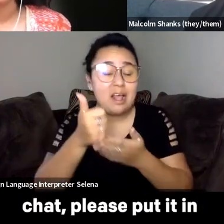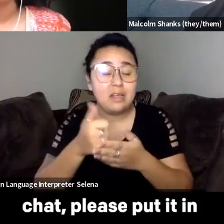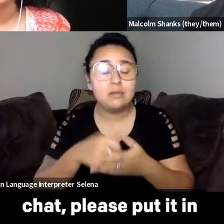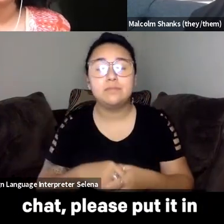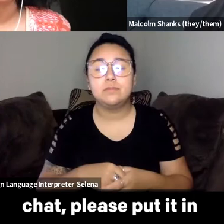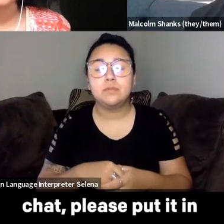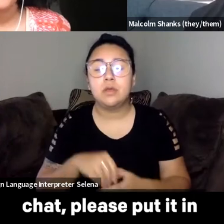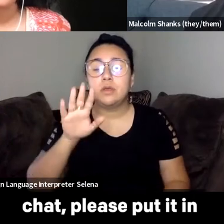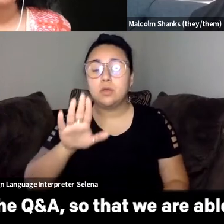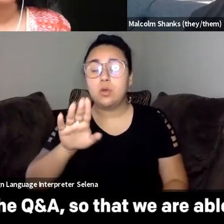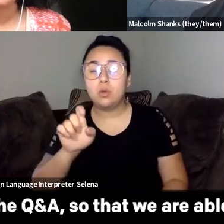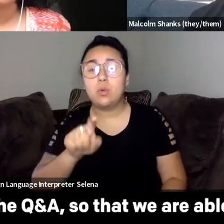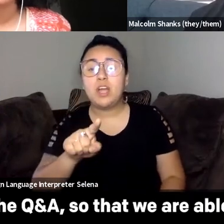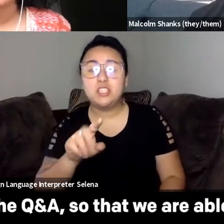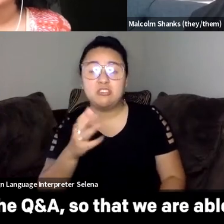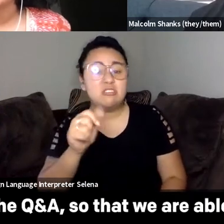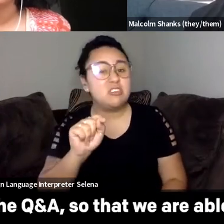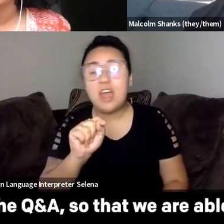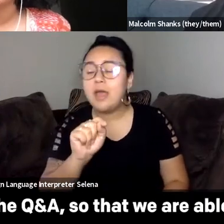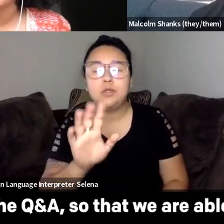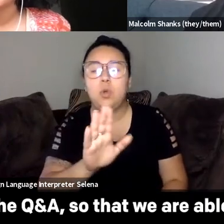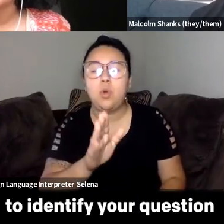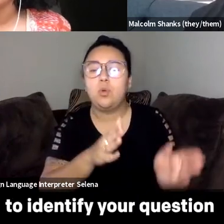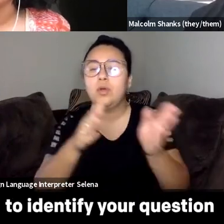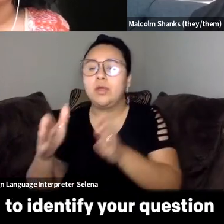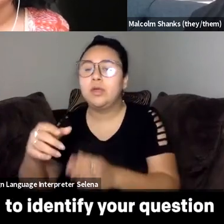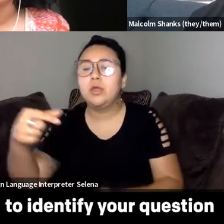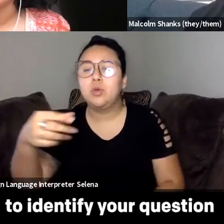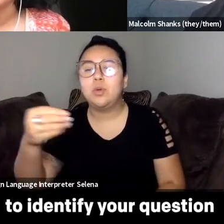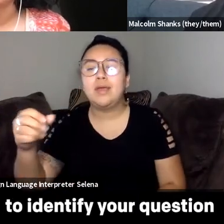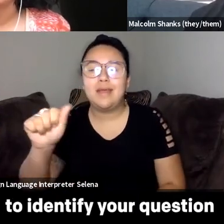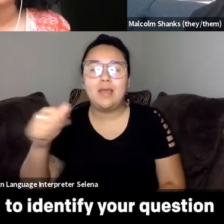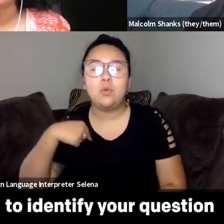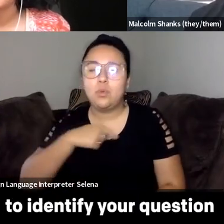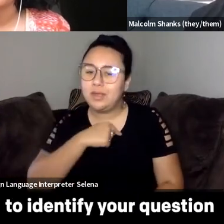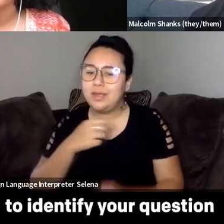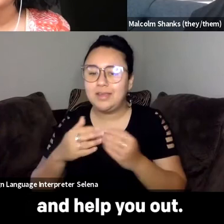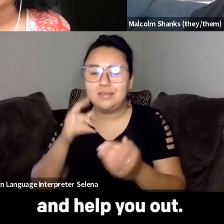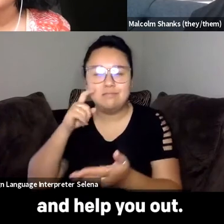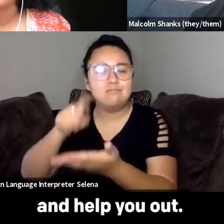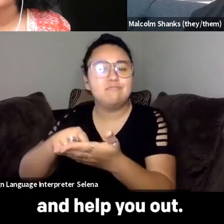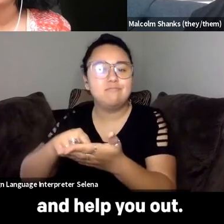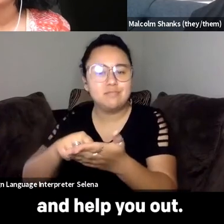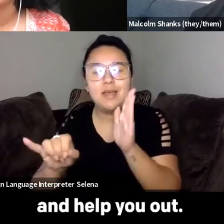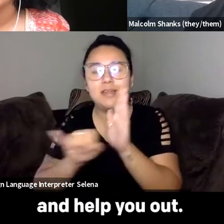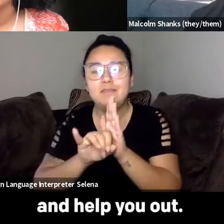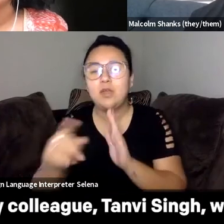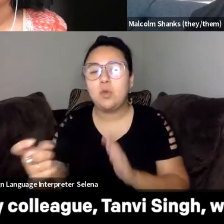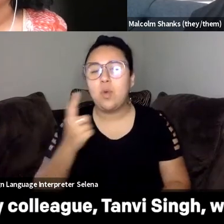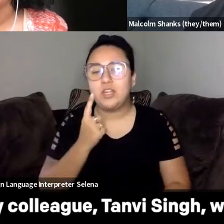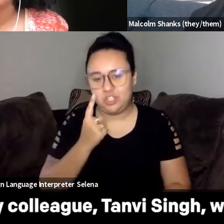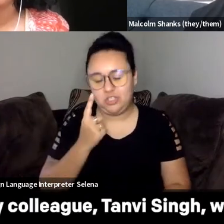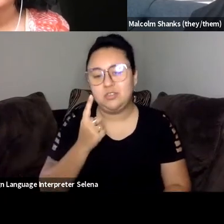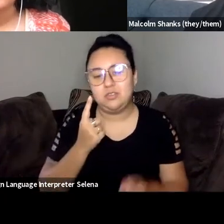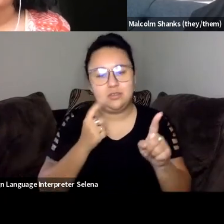your question in the chat, please put it in the Q&A so that we're able to identify your question and